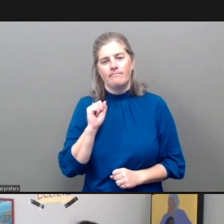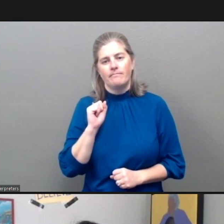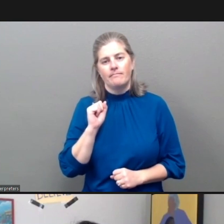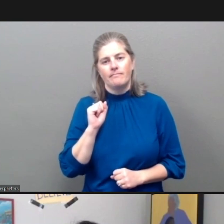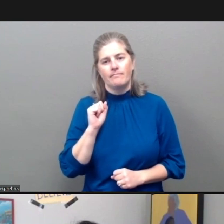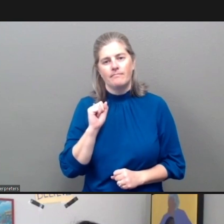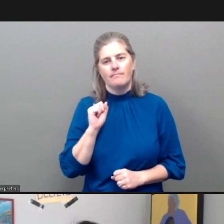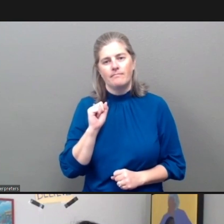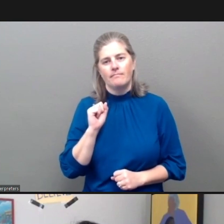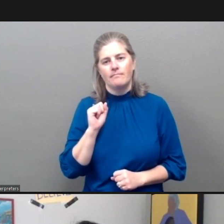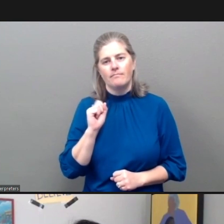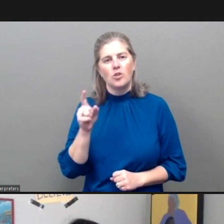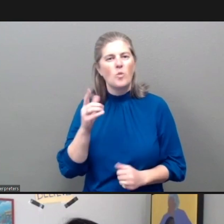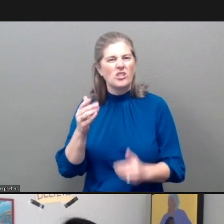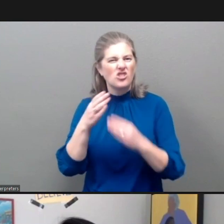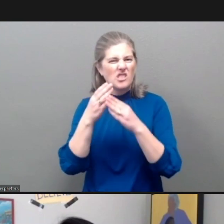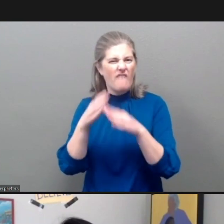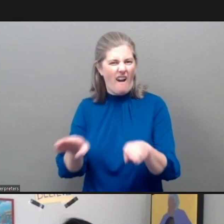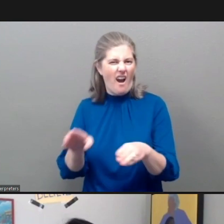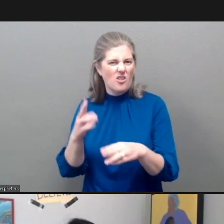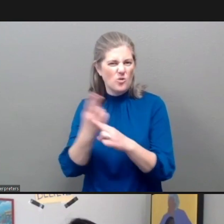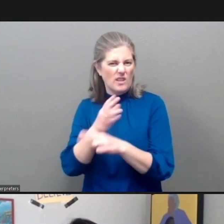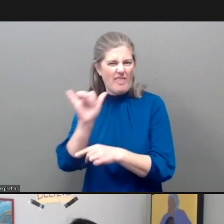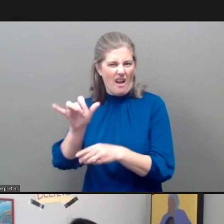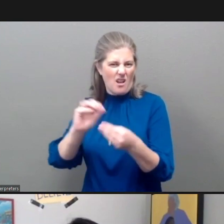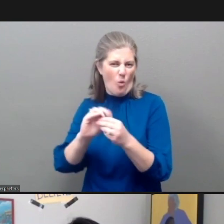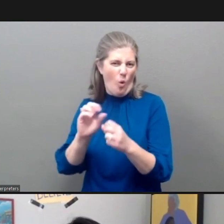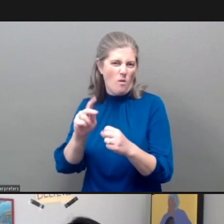so that you would just divide by that or multiply by,